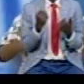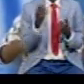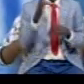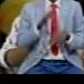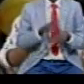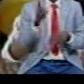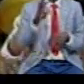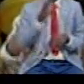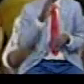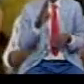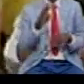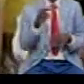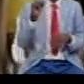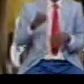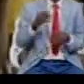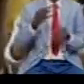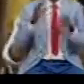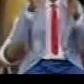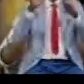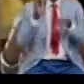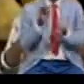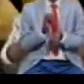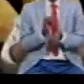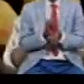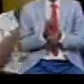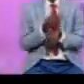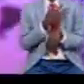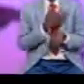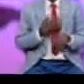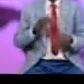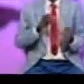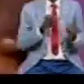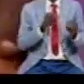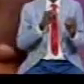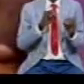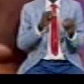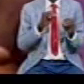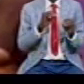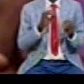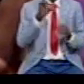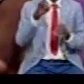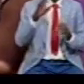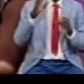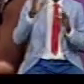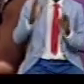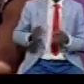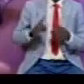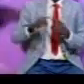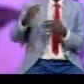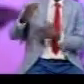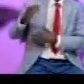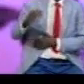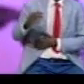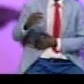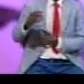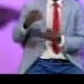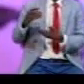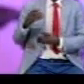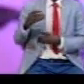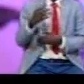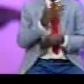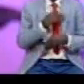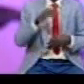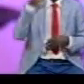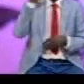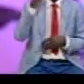need a miracle, and lay your hand where you have the problem. I lay my hand on my stomach, and he